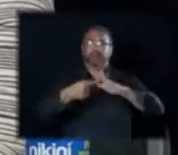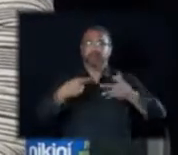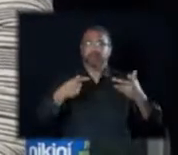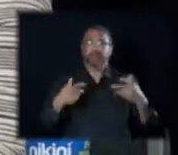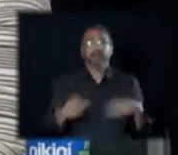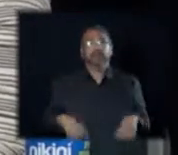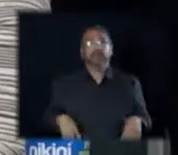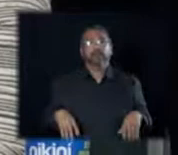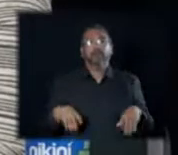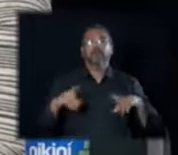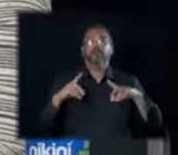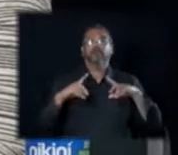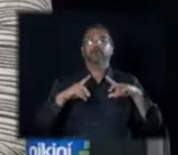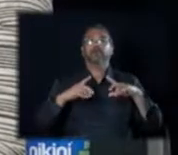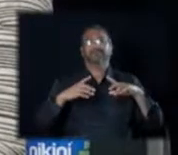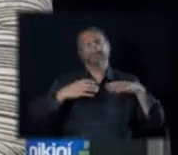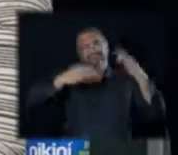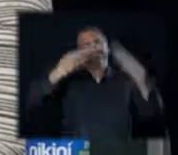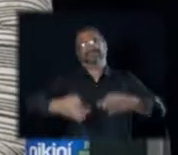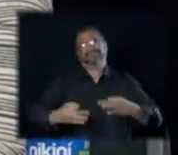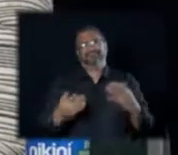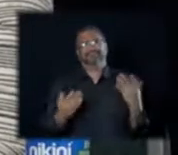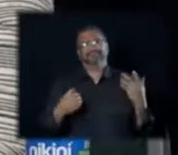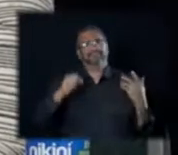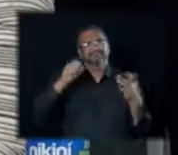so that it's transparent.